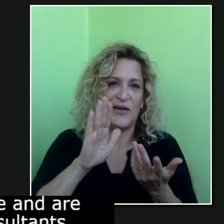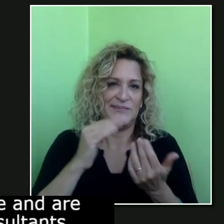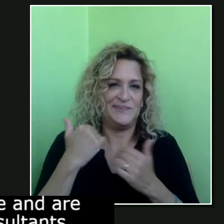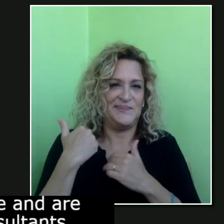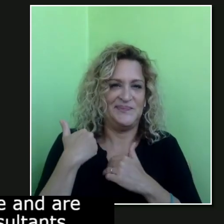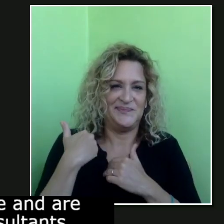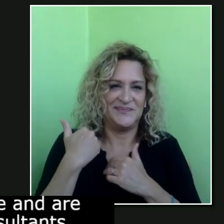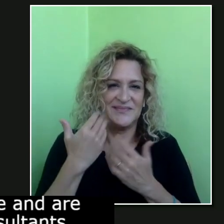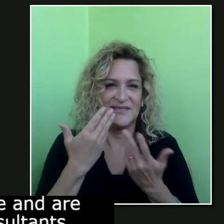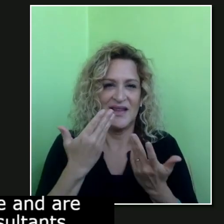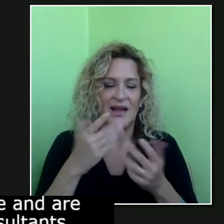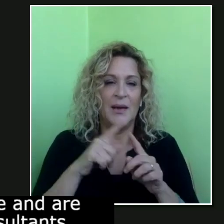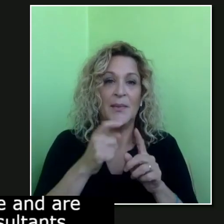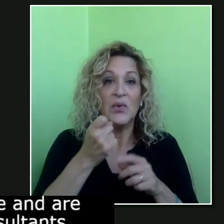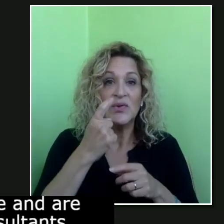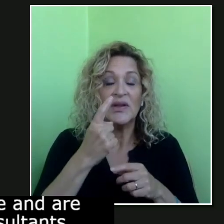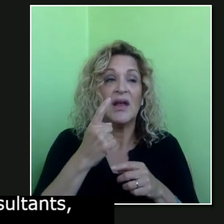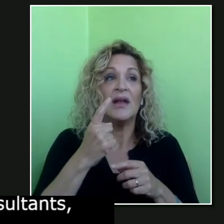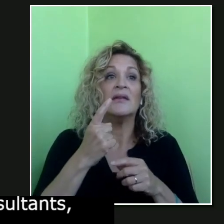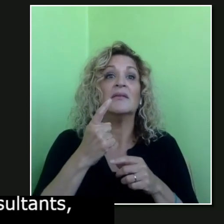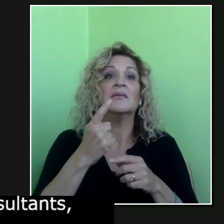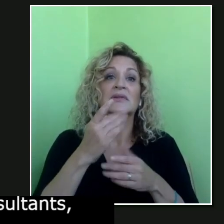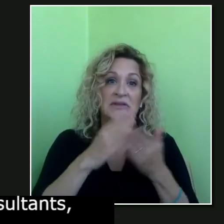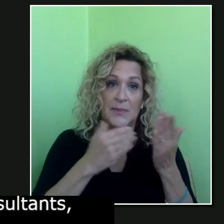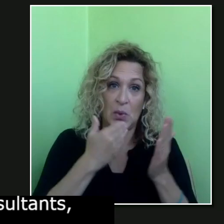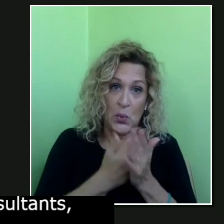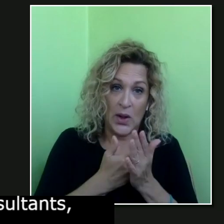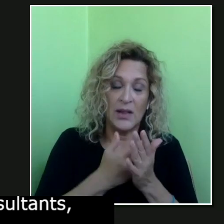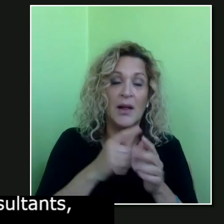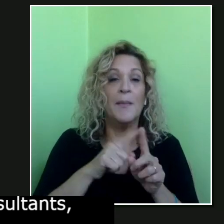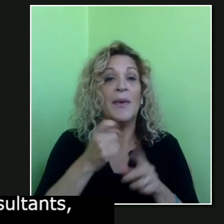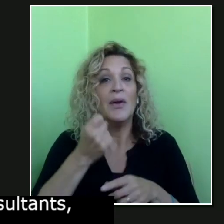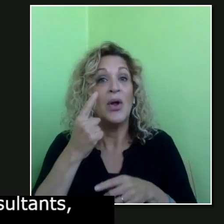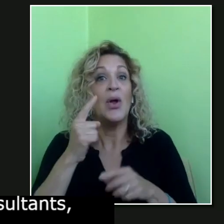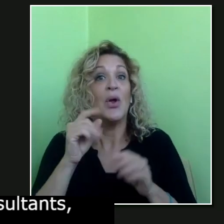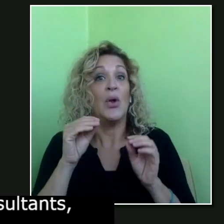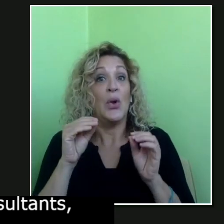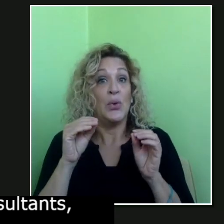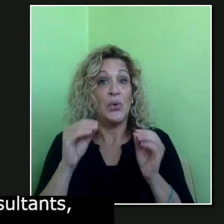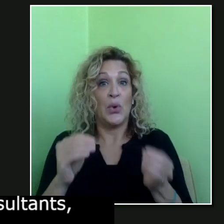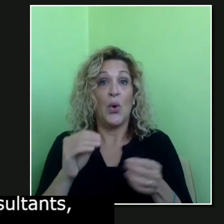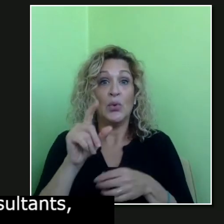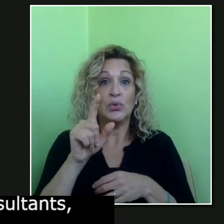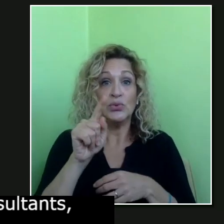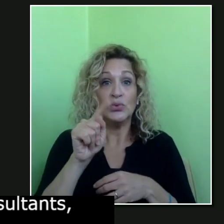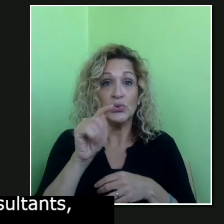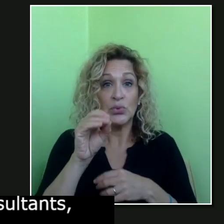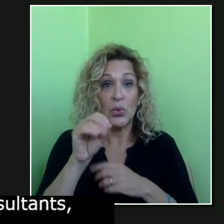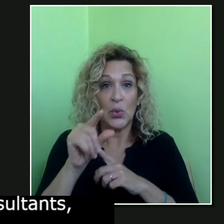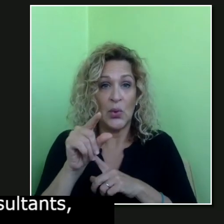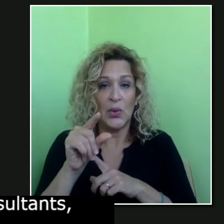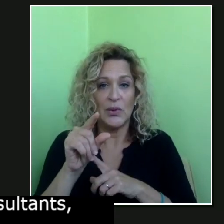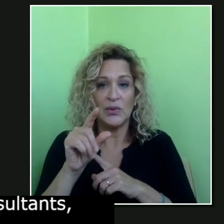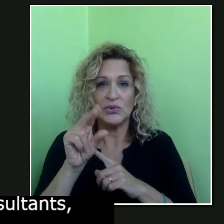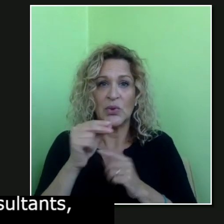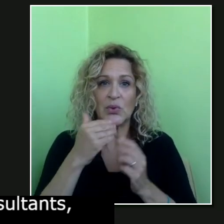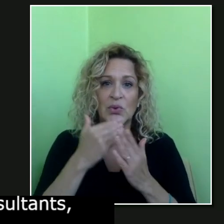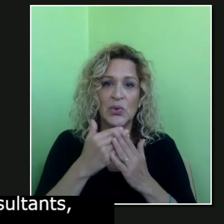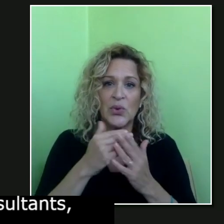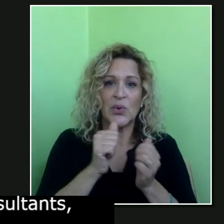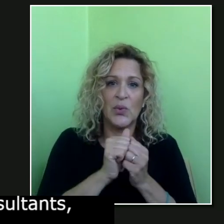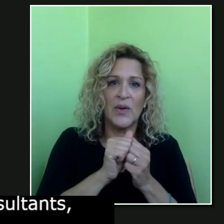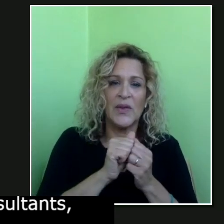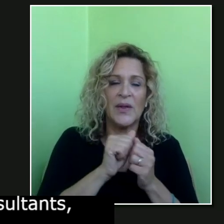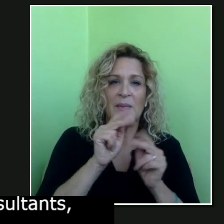However, no tool is as good as a user with a disability